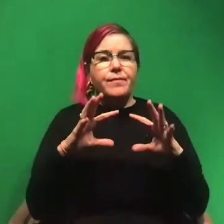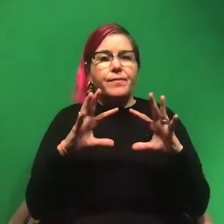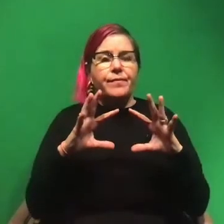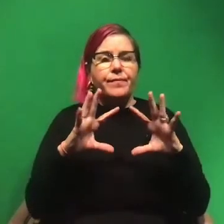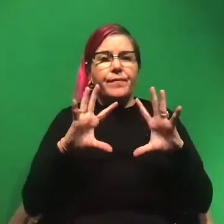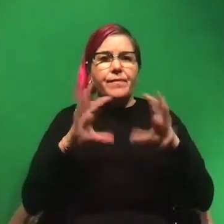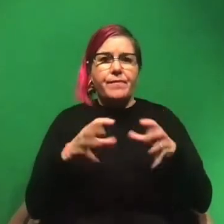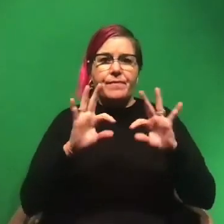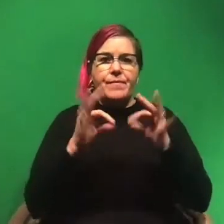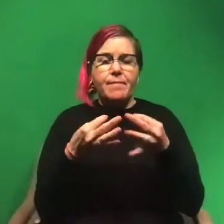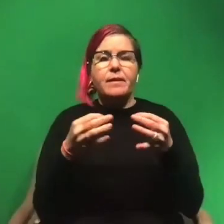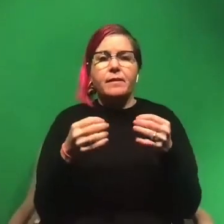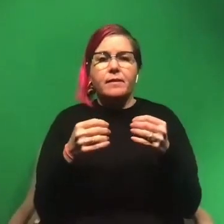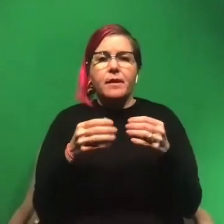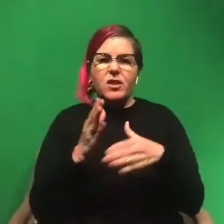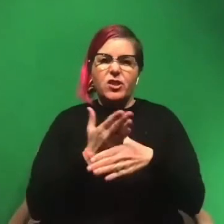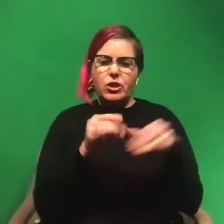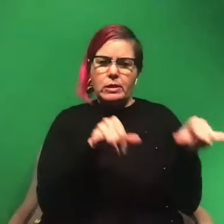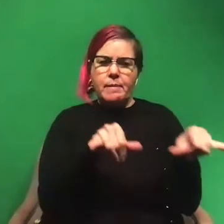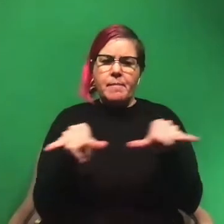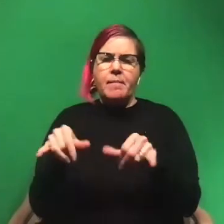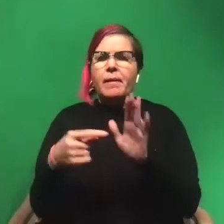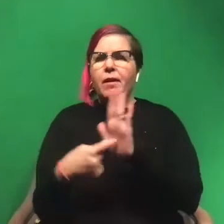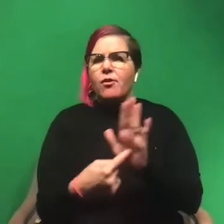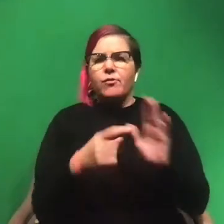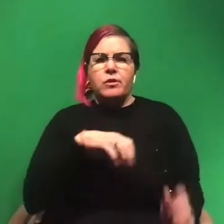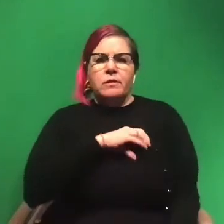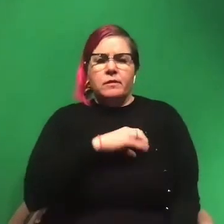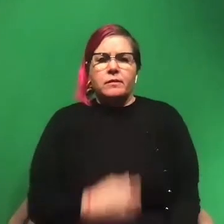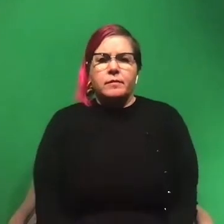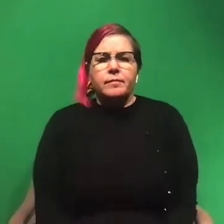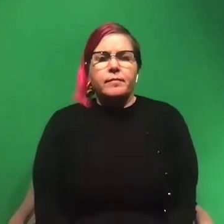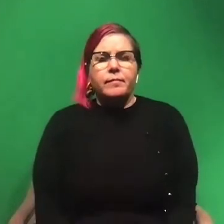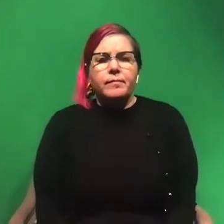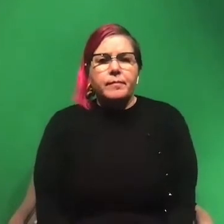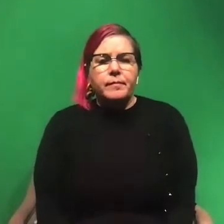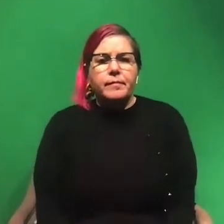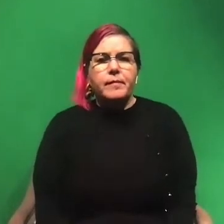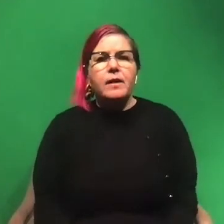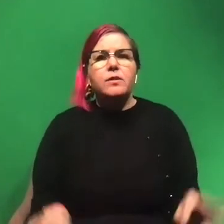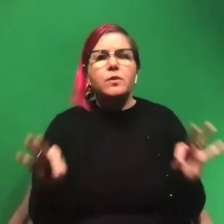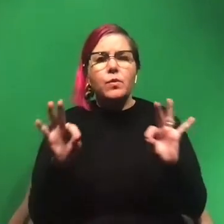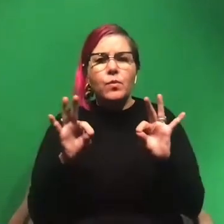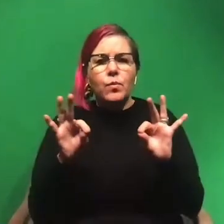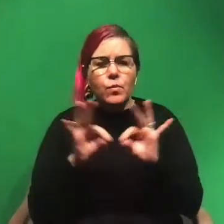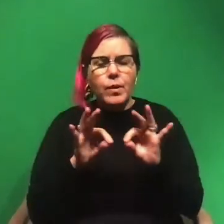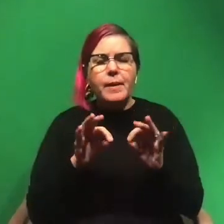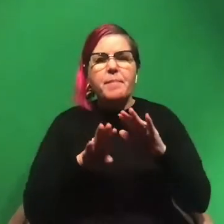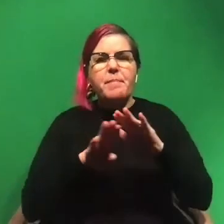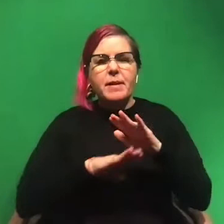it's because they share a lot of characteristics. And that is why it's so important what we call bench science or basic